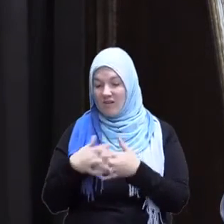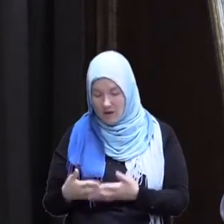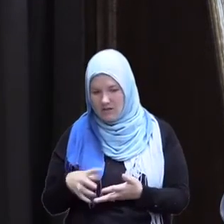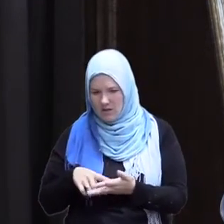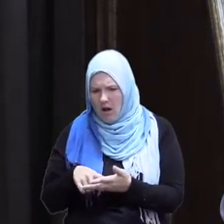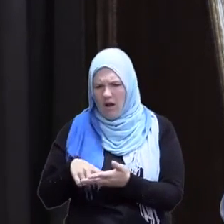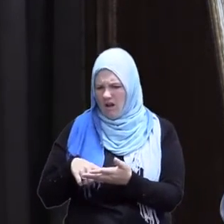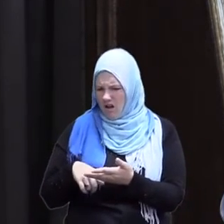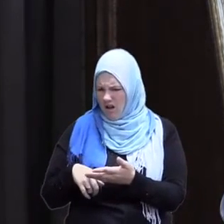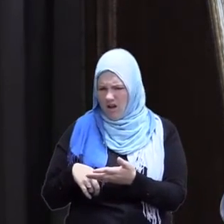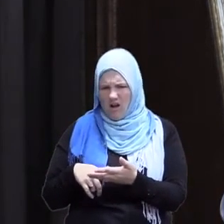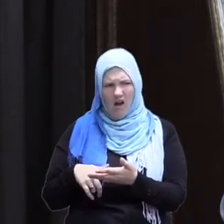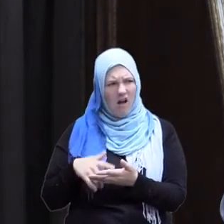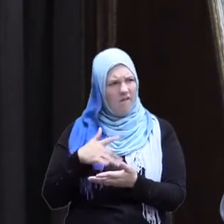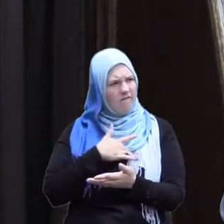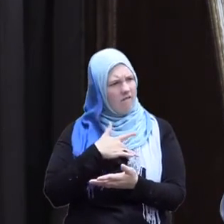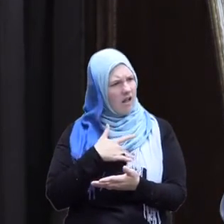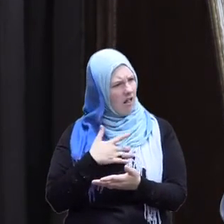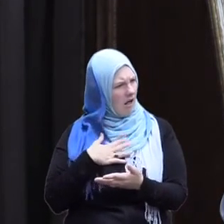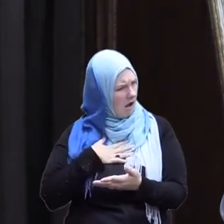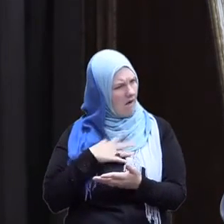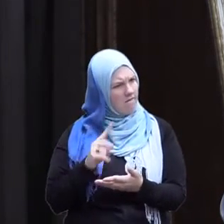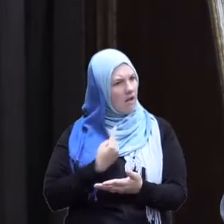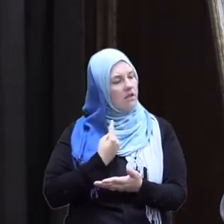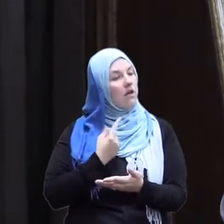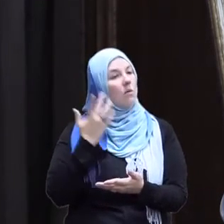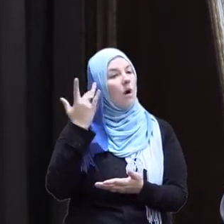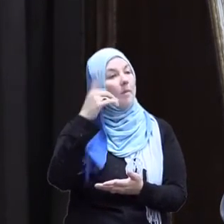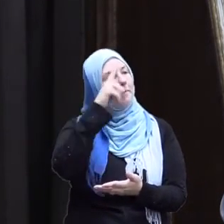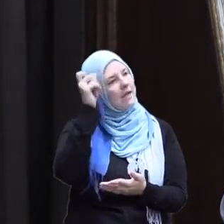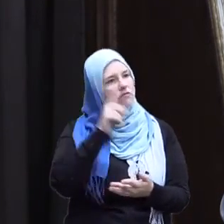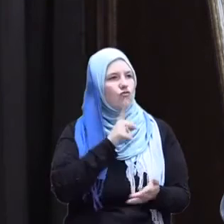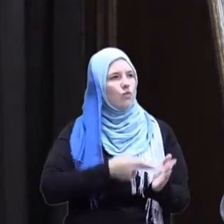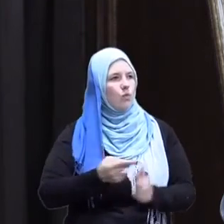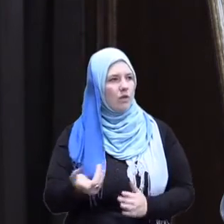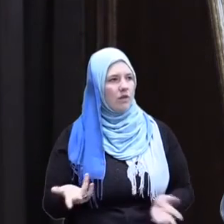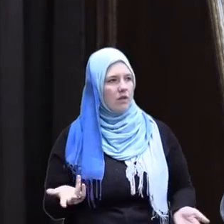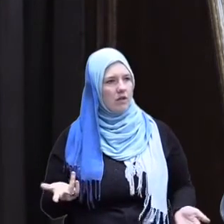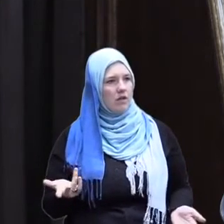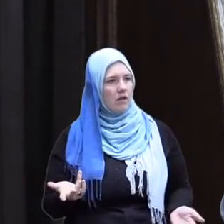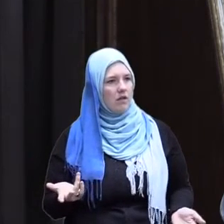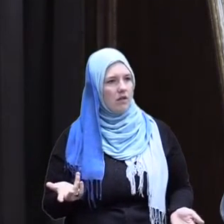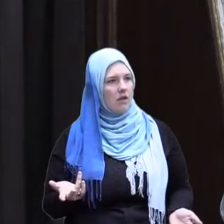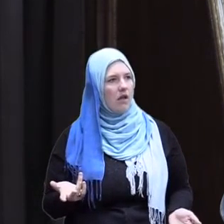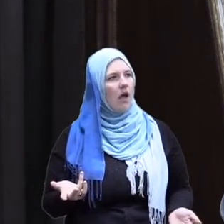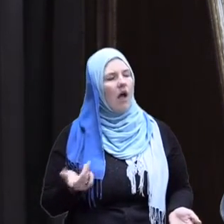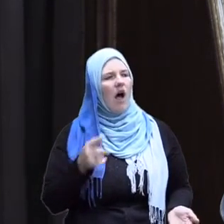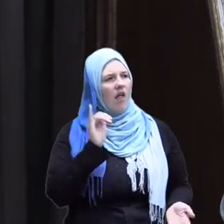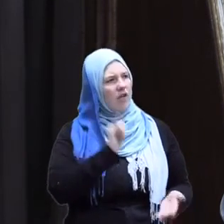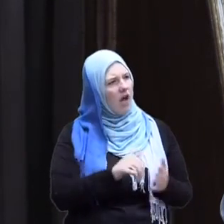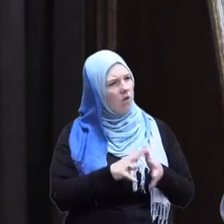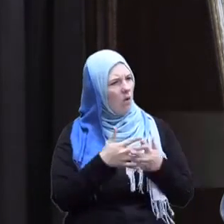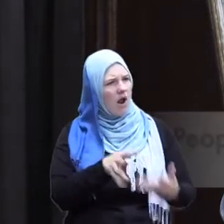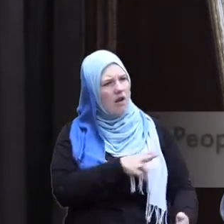people will pretend that the Quran committed an offense against them